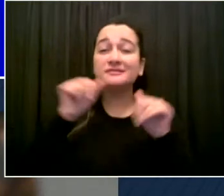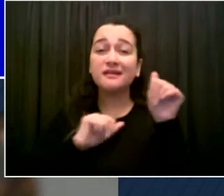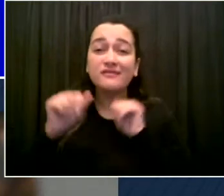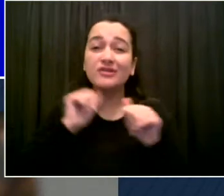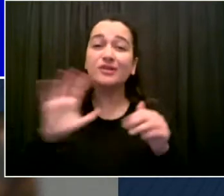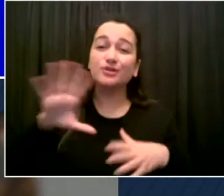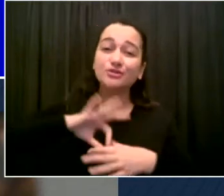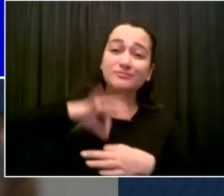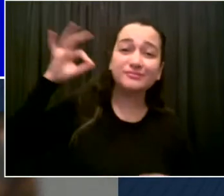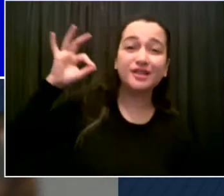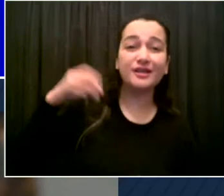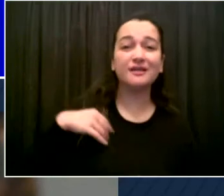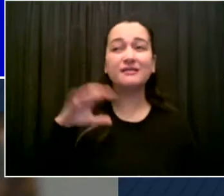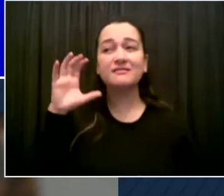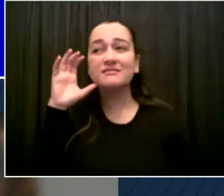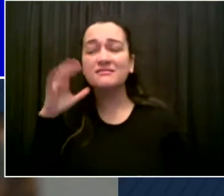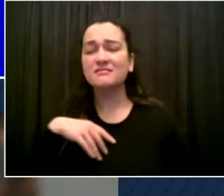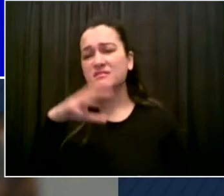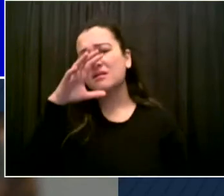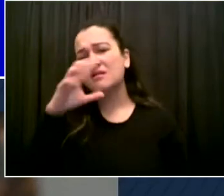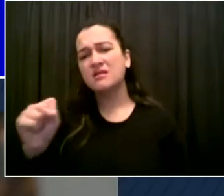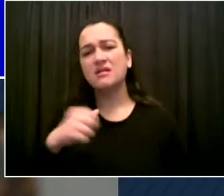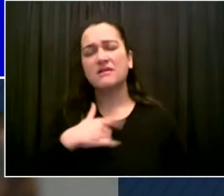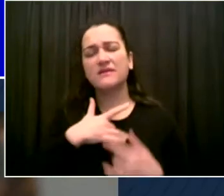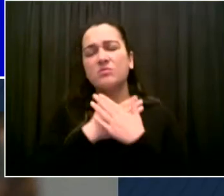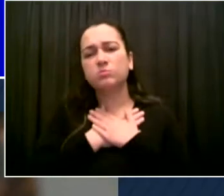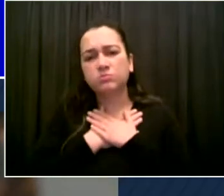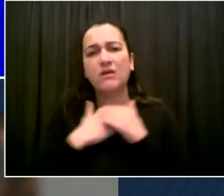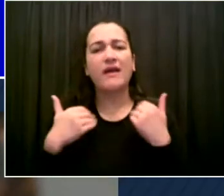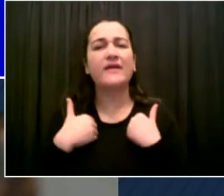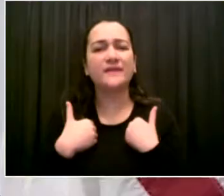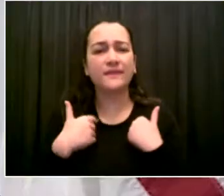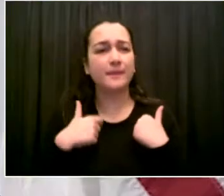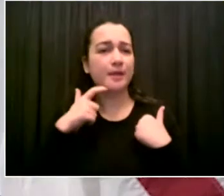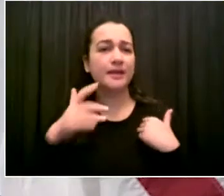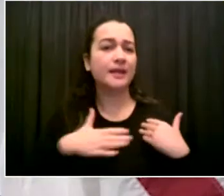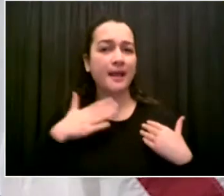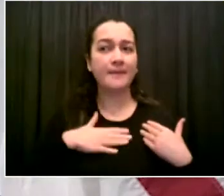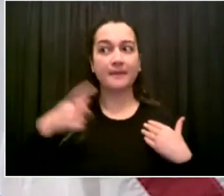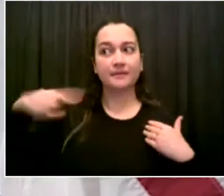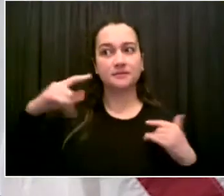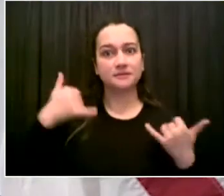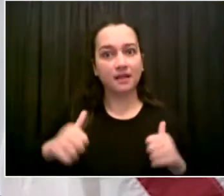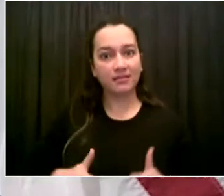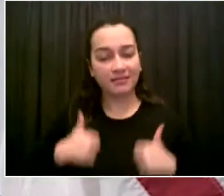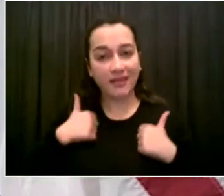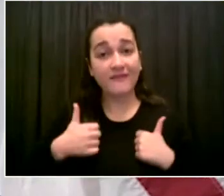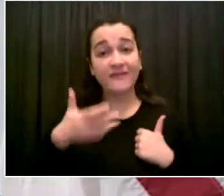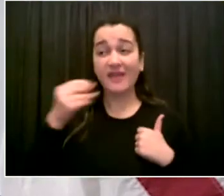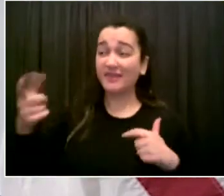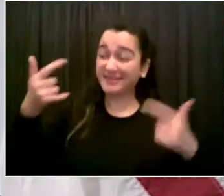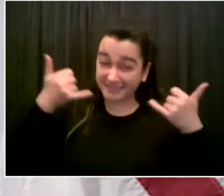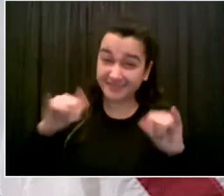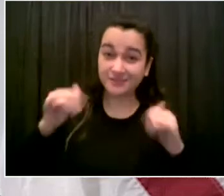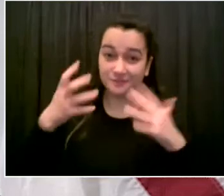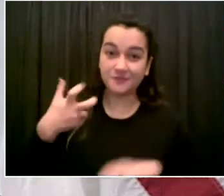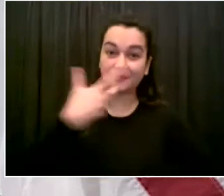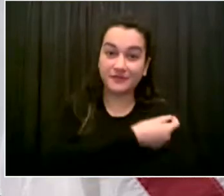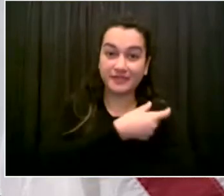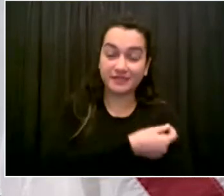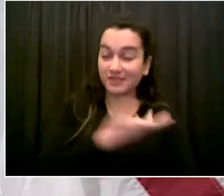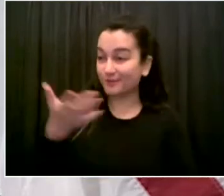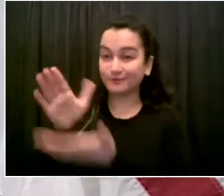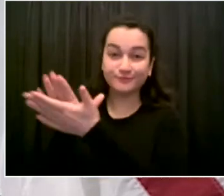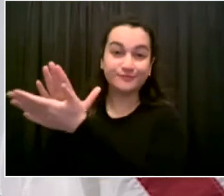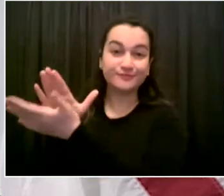with life and hope. An amazing, amazing experience. All right, now let's talk about